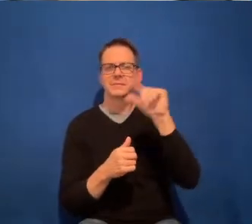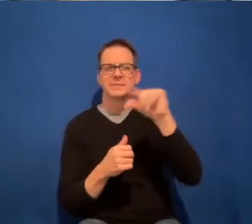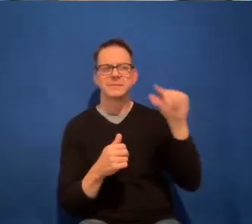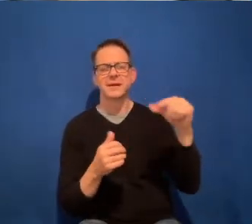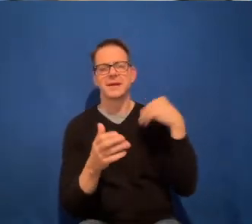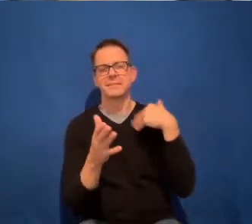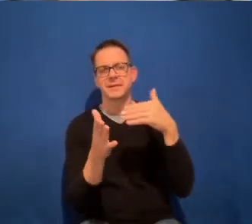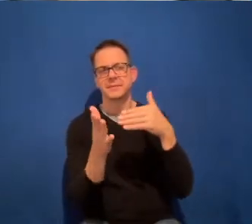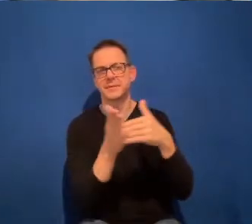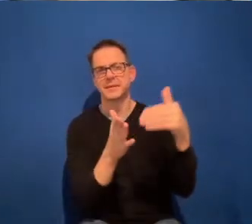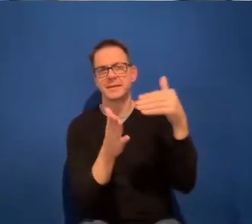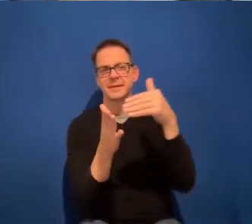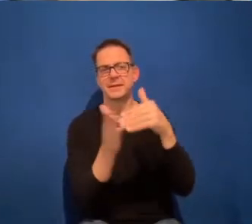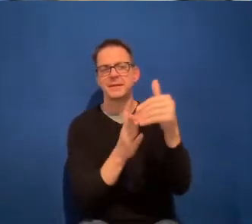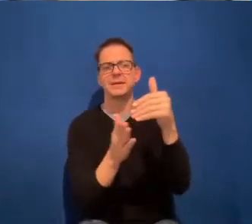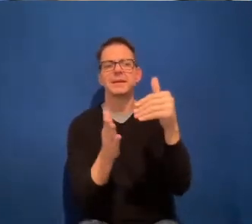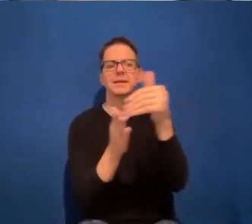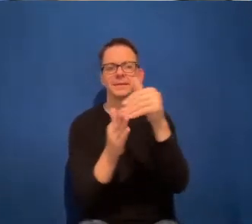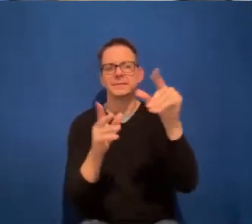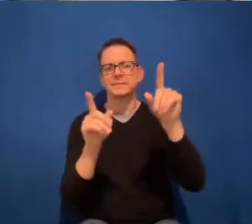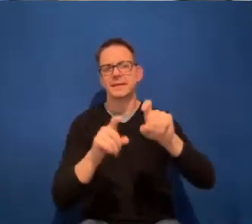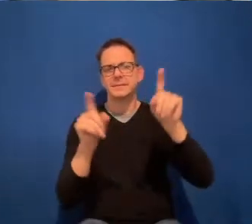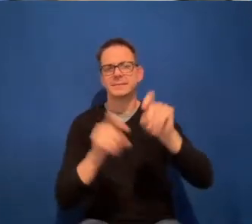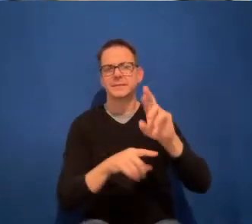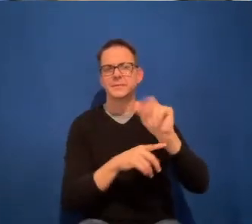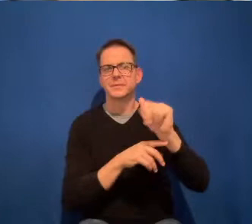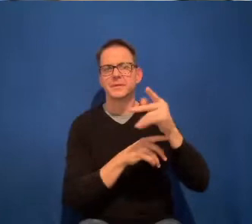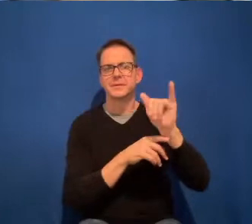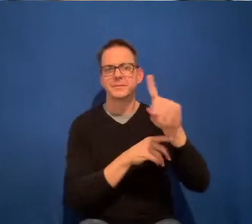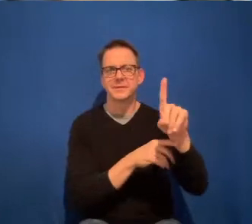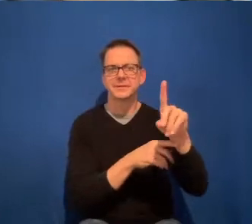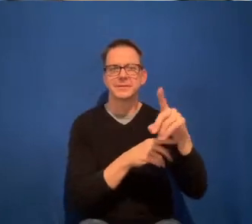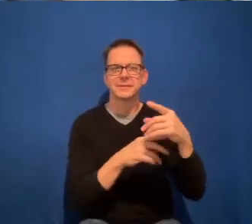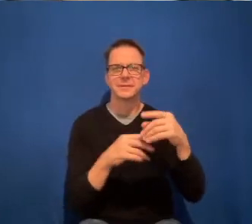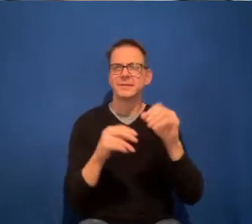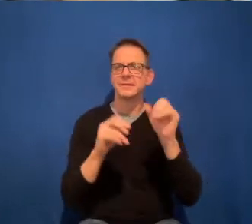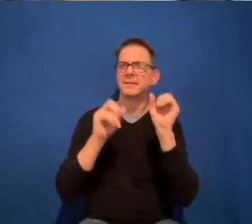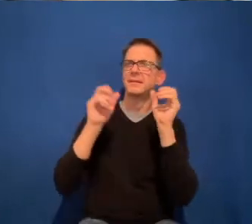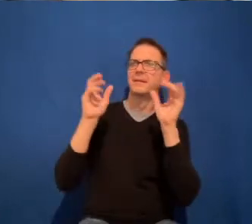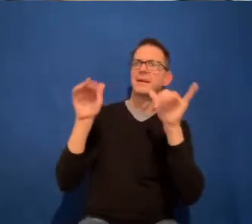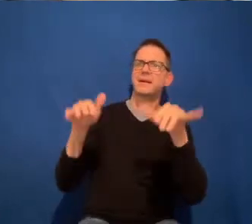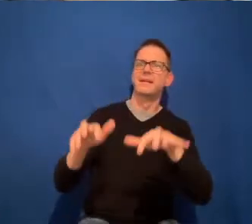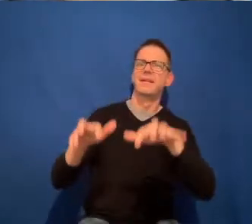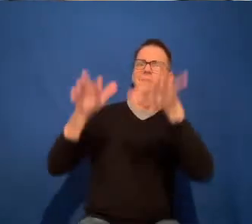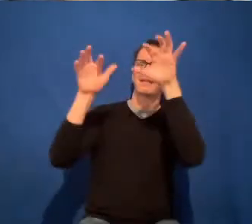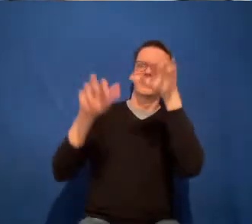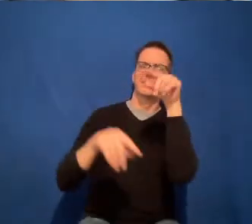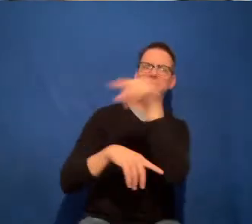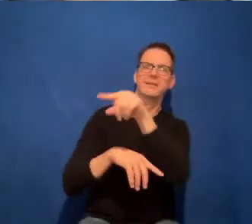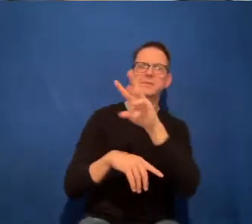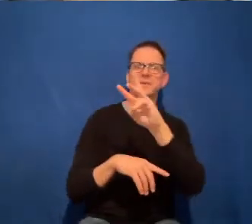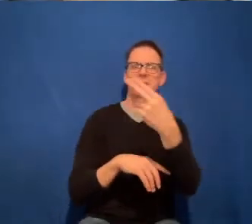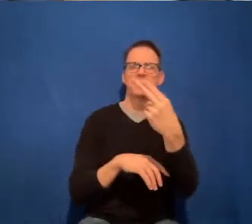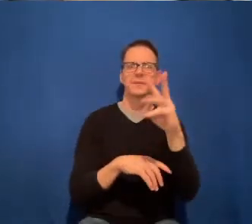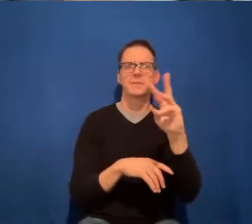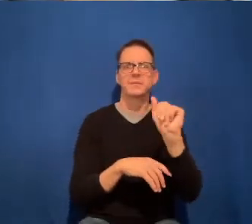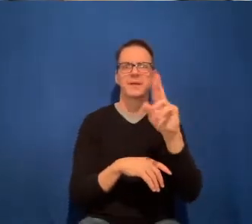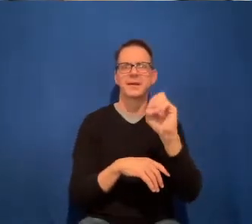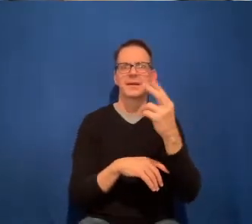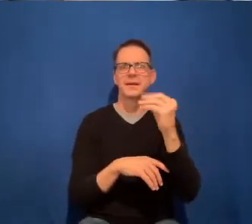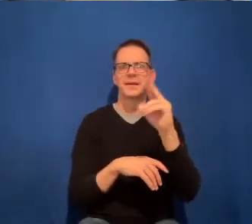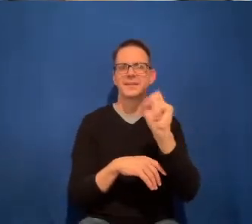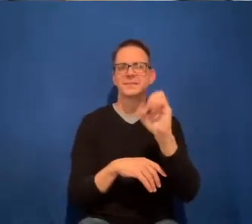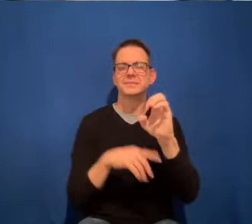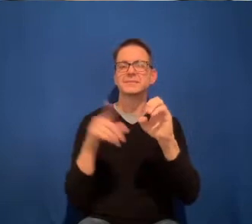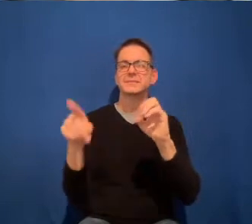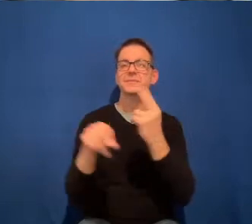in warehouses. So it's a bit confusing as to what they're doing with that. So we know that they're using them in some outbreak scenarios